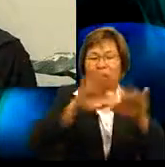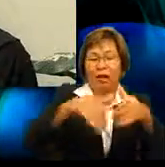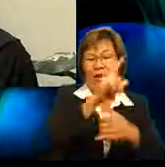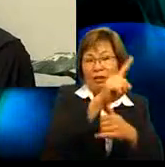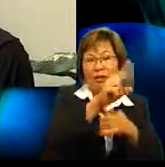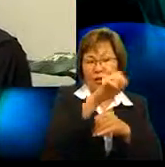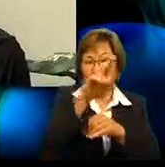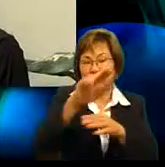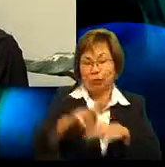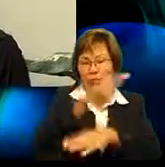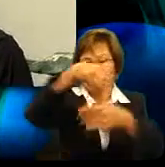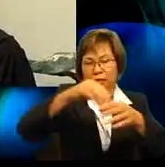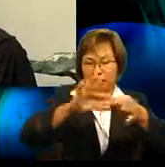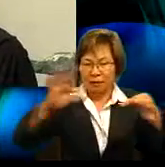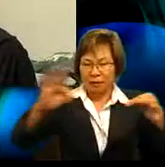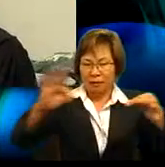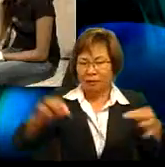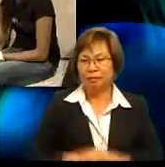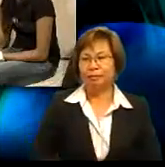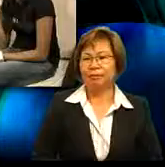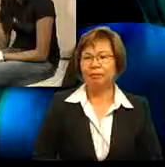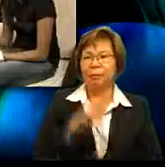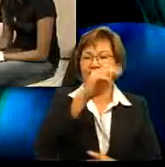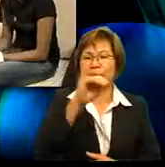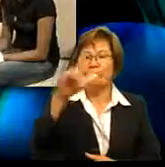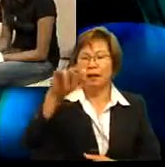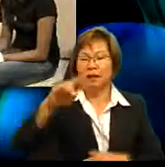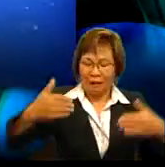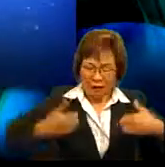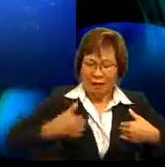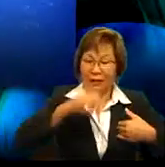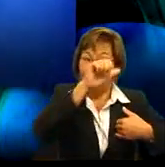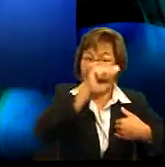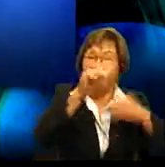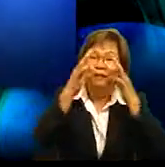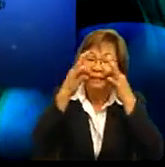singular nouns are used in a sentence? Mailing has a kitten.